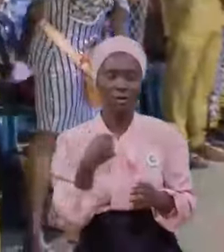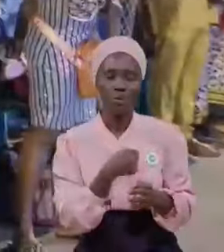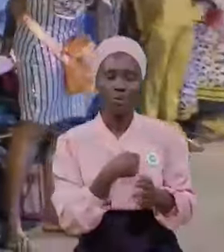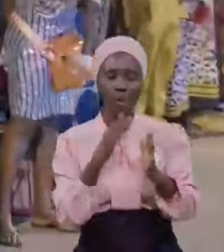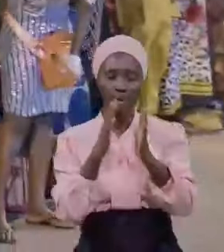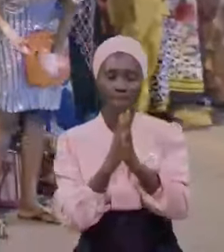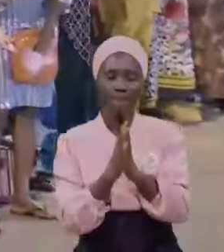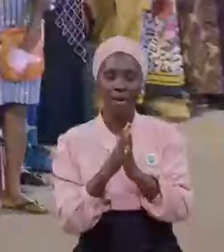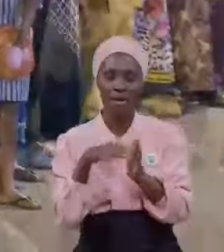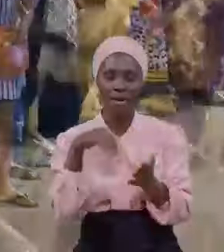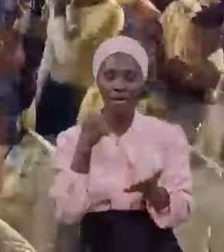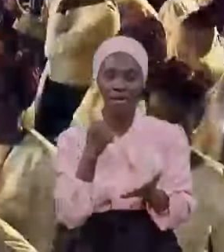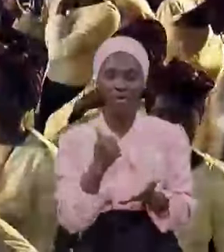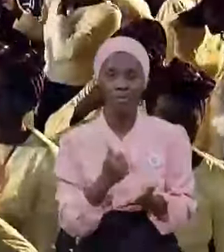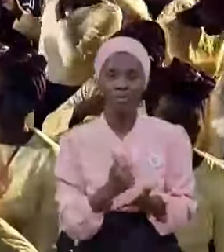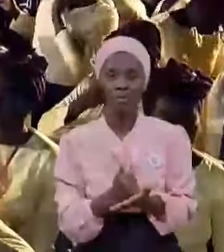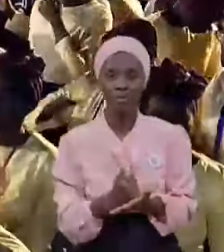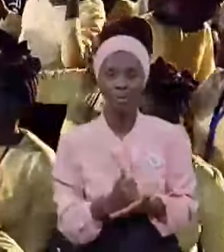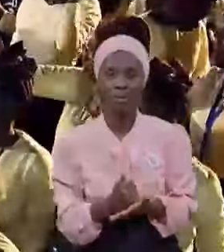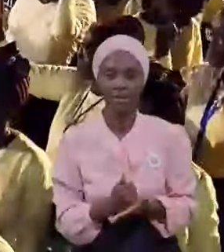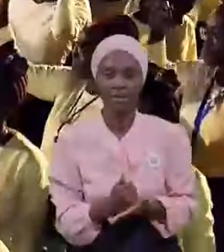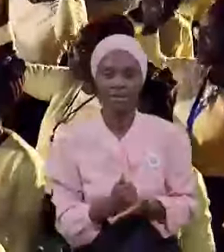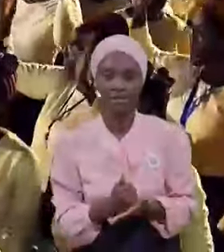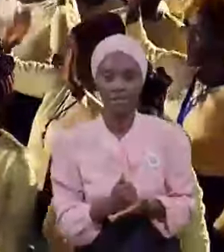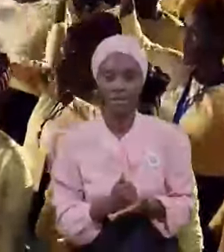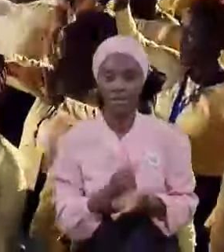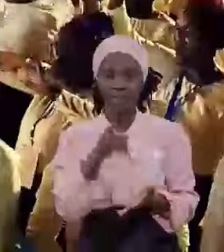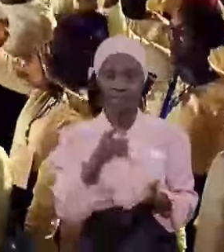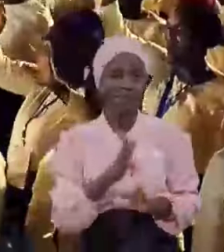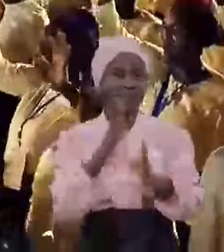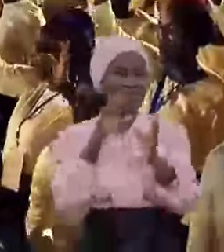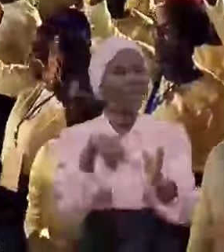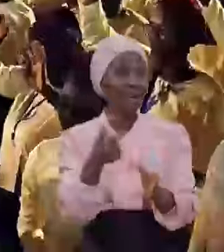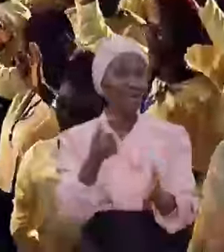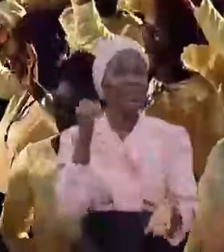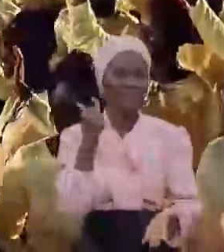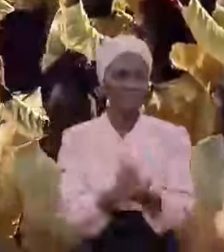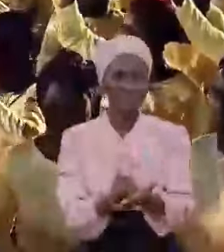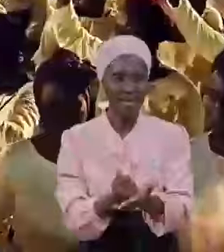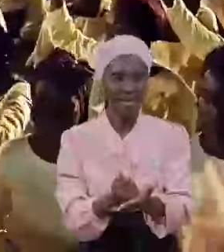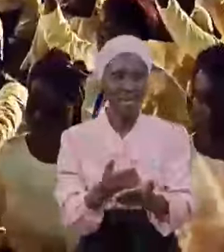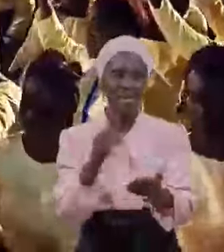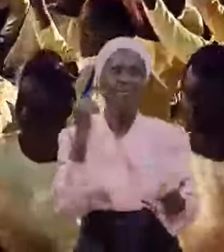Amen. You will give another amen before you sit down.